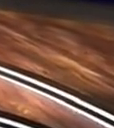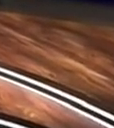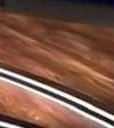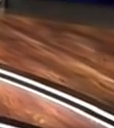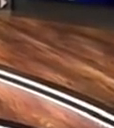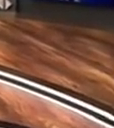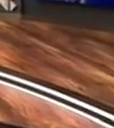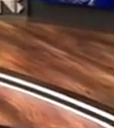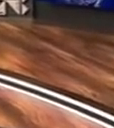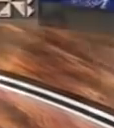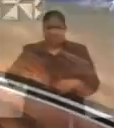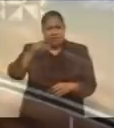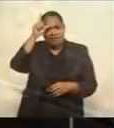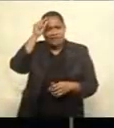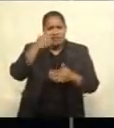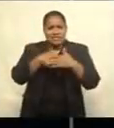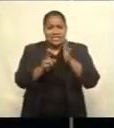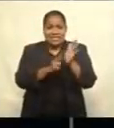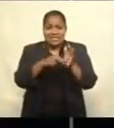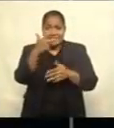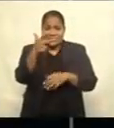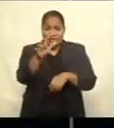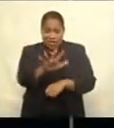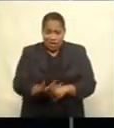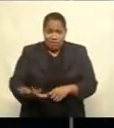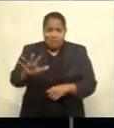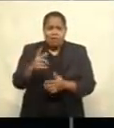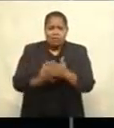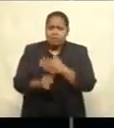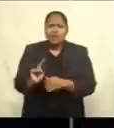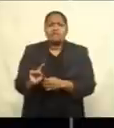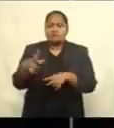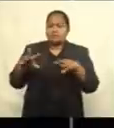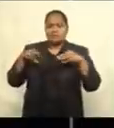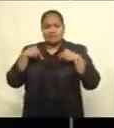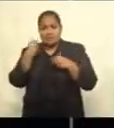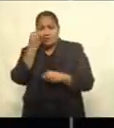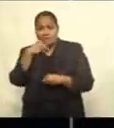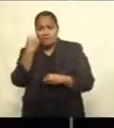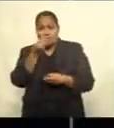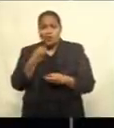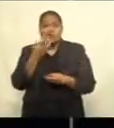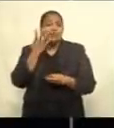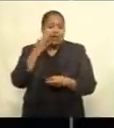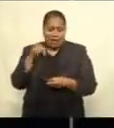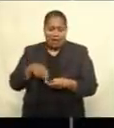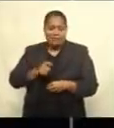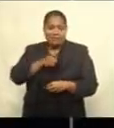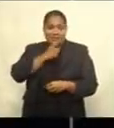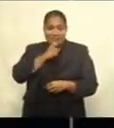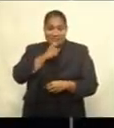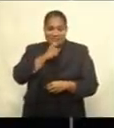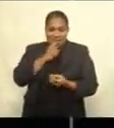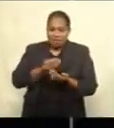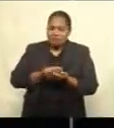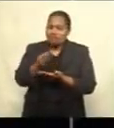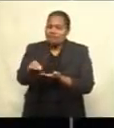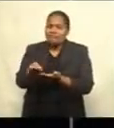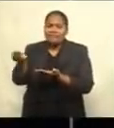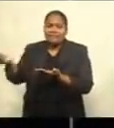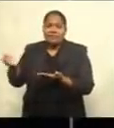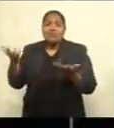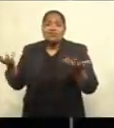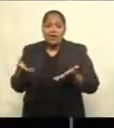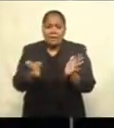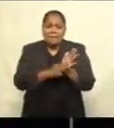Bulawinaka. Fijians in the Nasinu area were the first to receive their food ration packs late this afternoon. Deliveries were made to families in